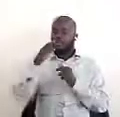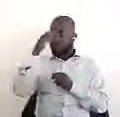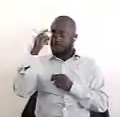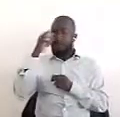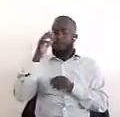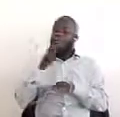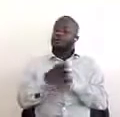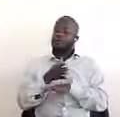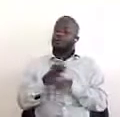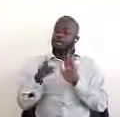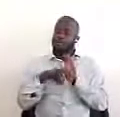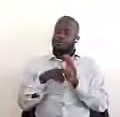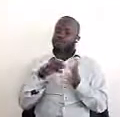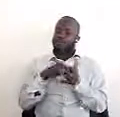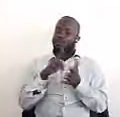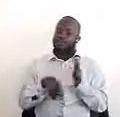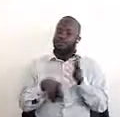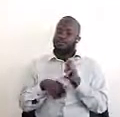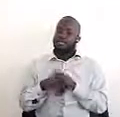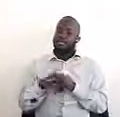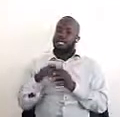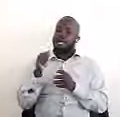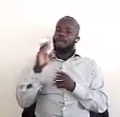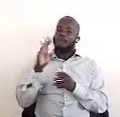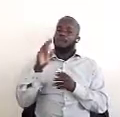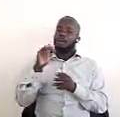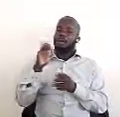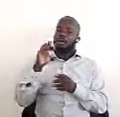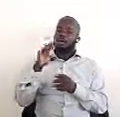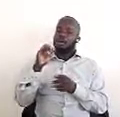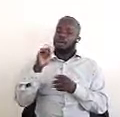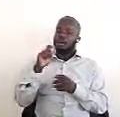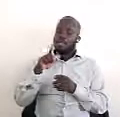Other reasons for false negative results may include